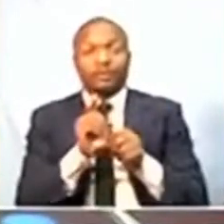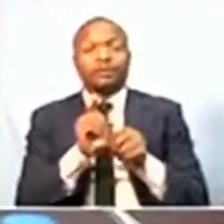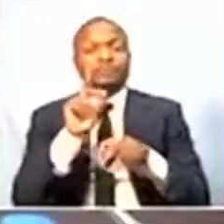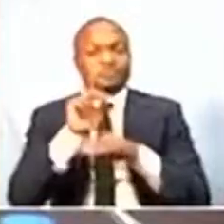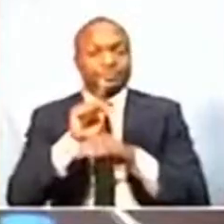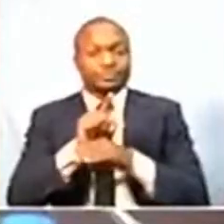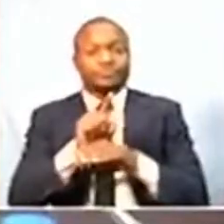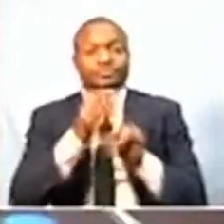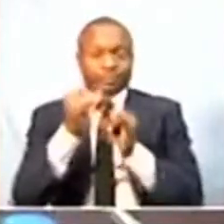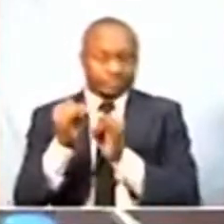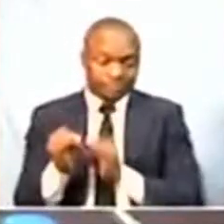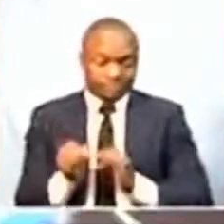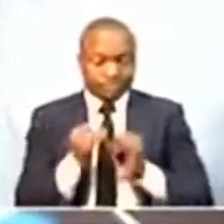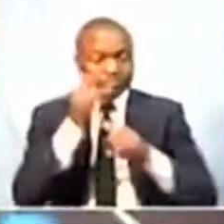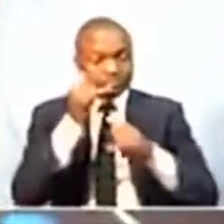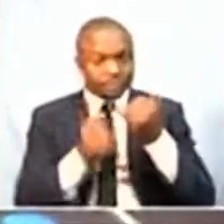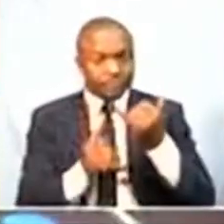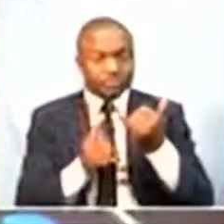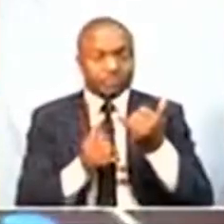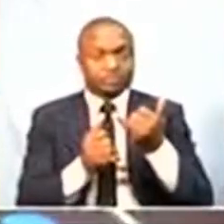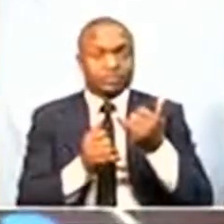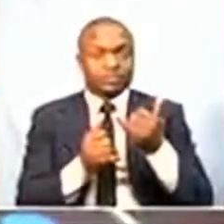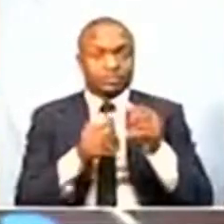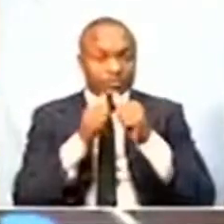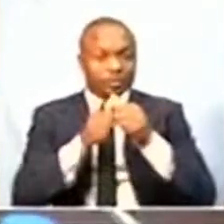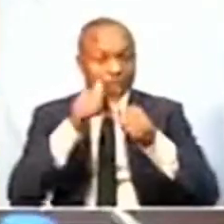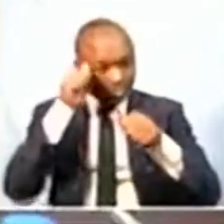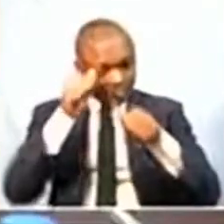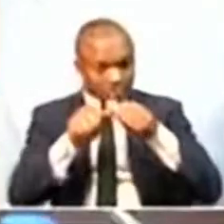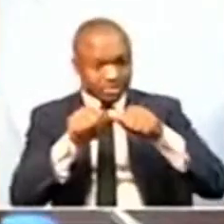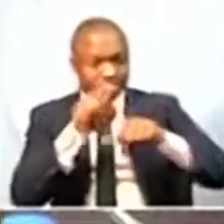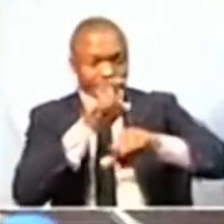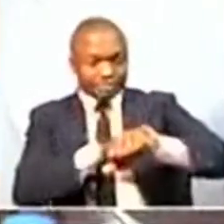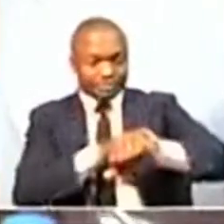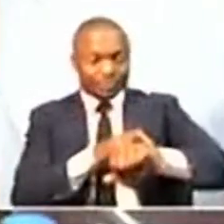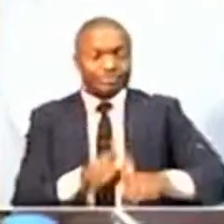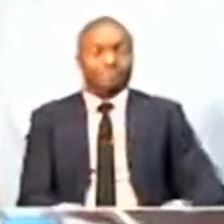and completed within the accounting period.